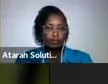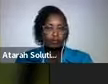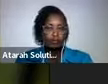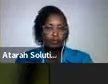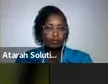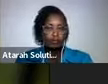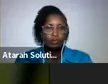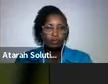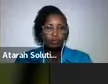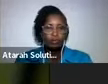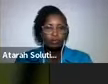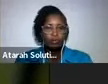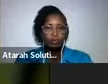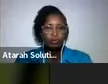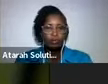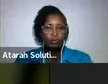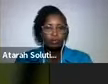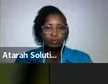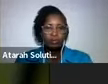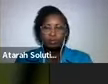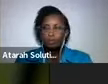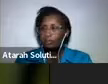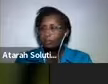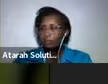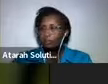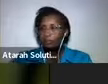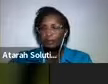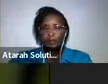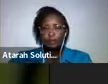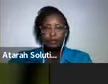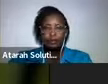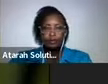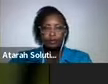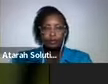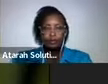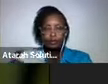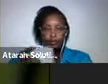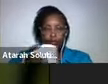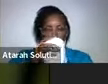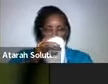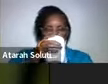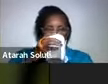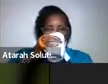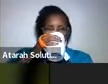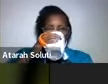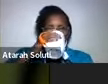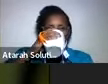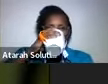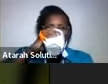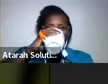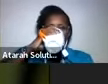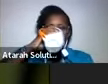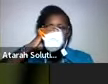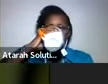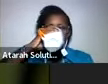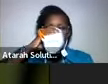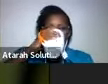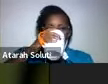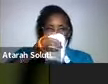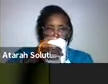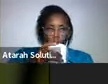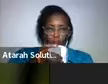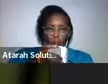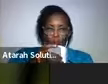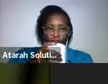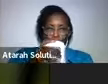month. Within the first month, the results were not good. We were still testing a